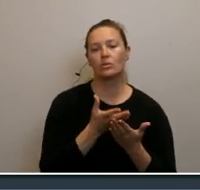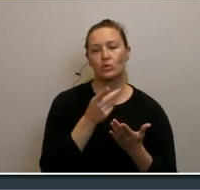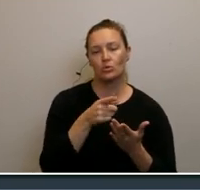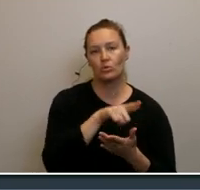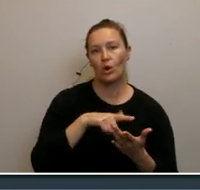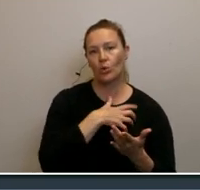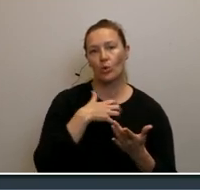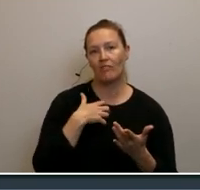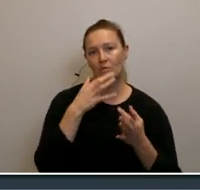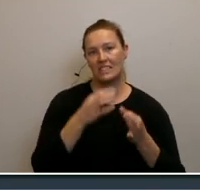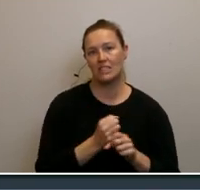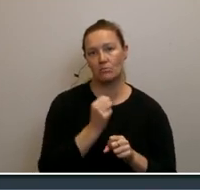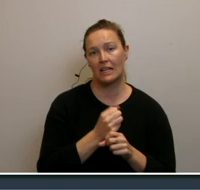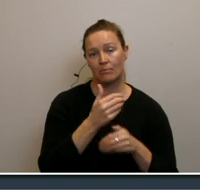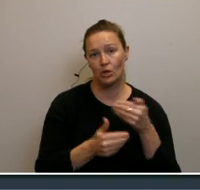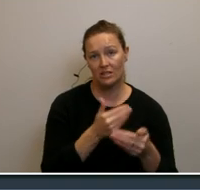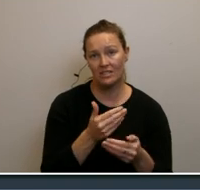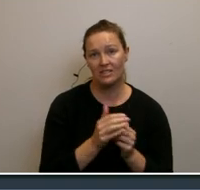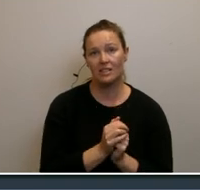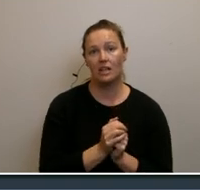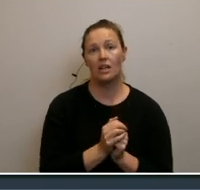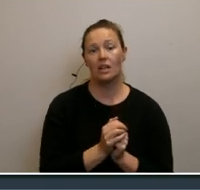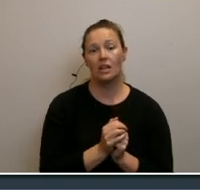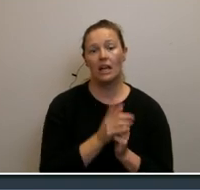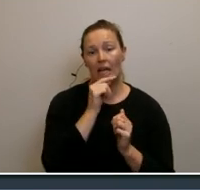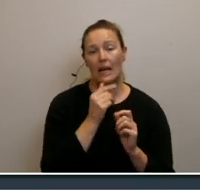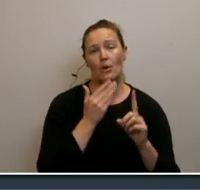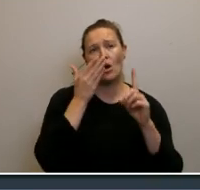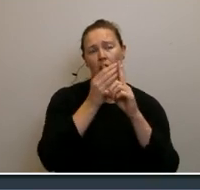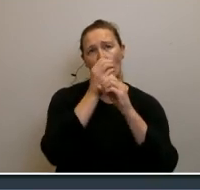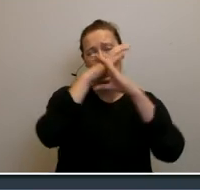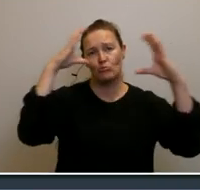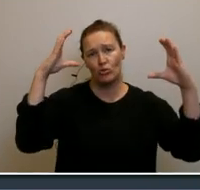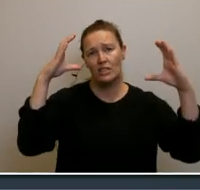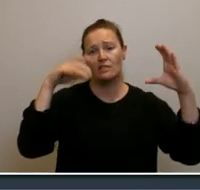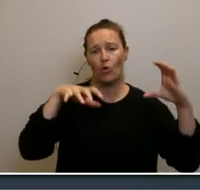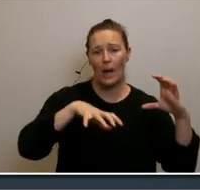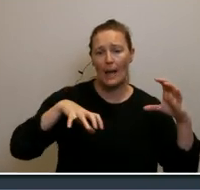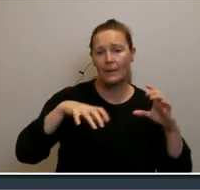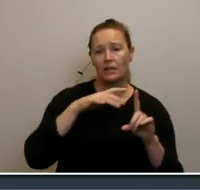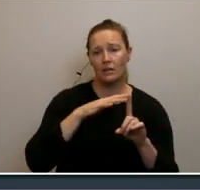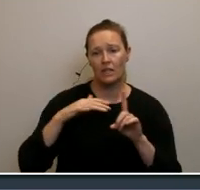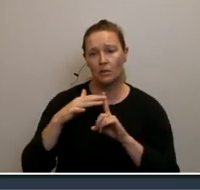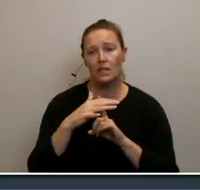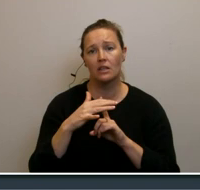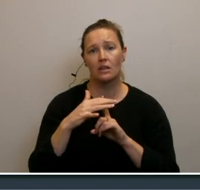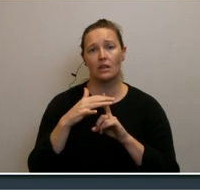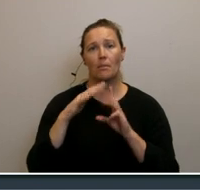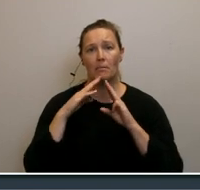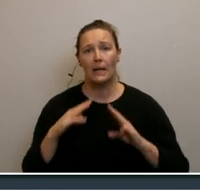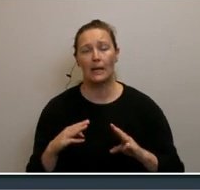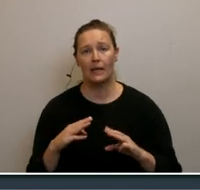government decision-making processes, enable high aspirations we both hold for whānau, hapū, hapuri, marae and